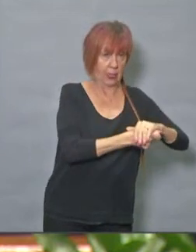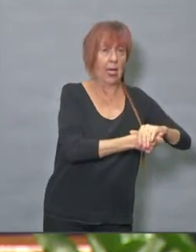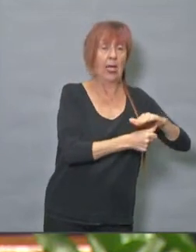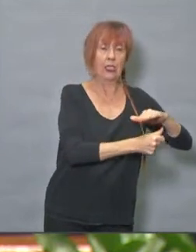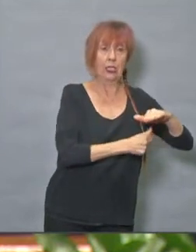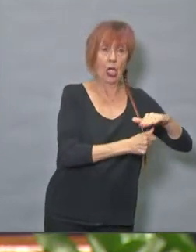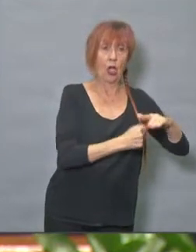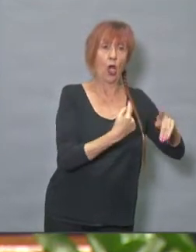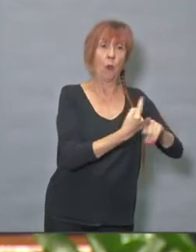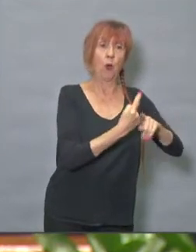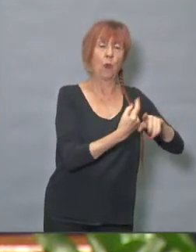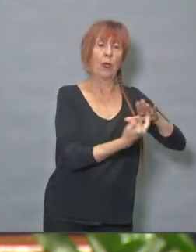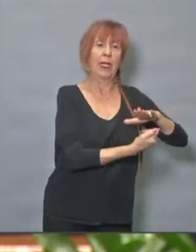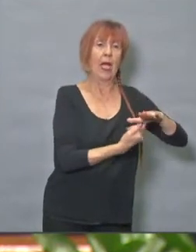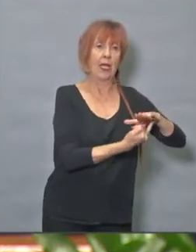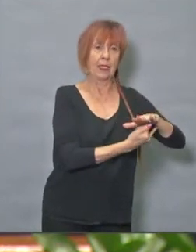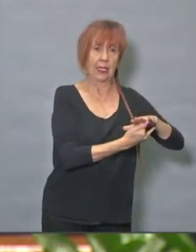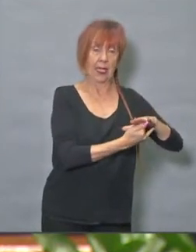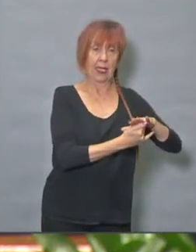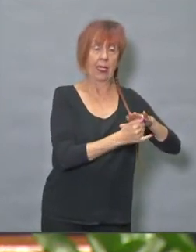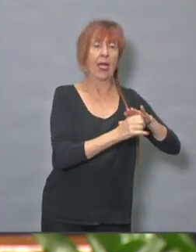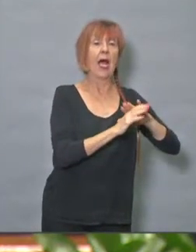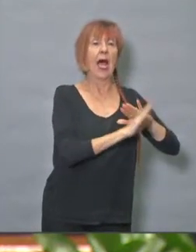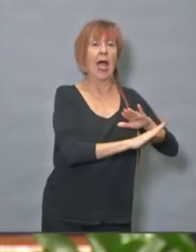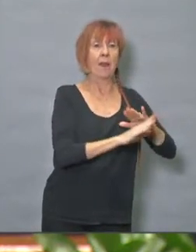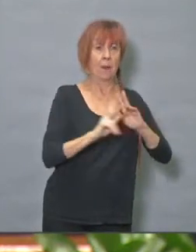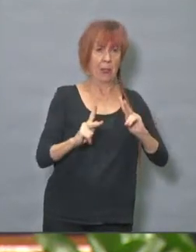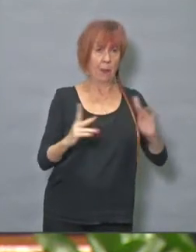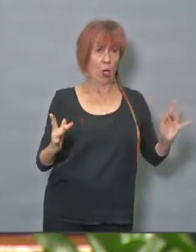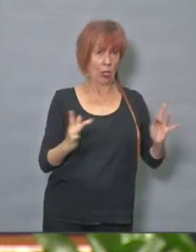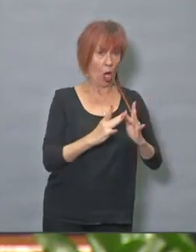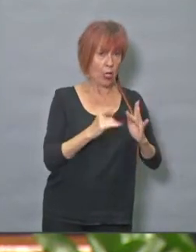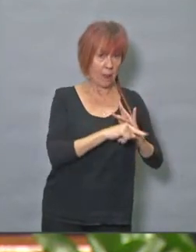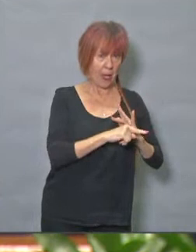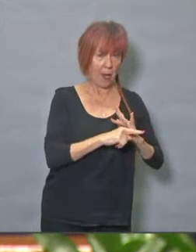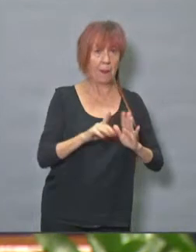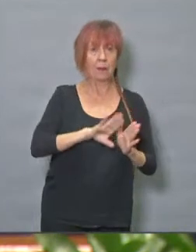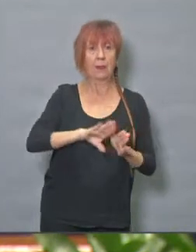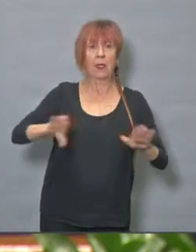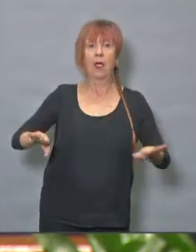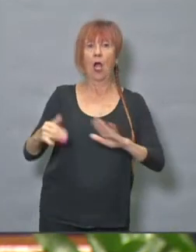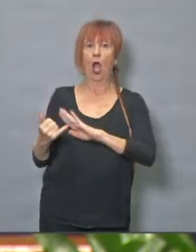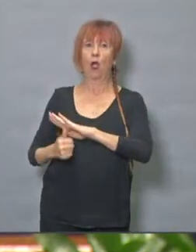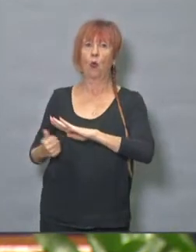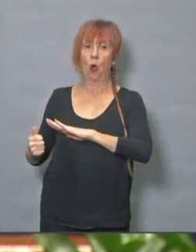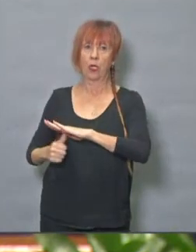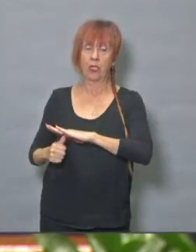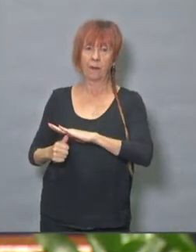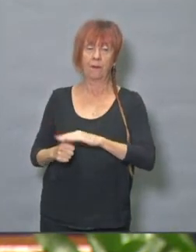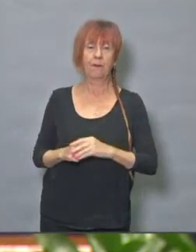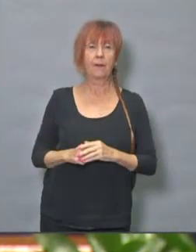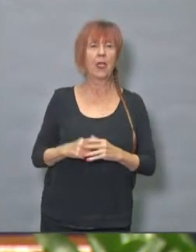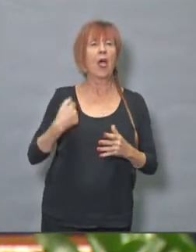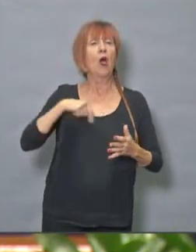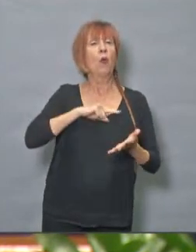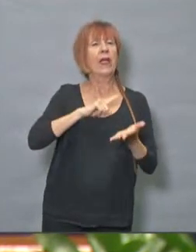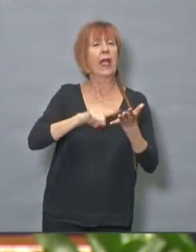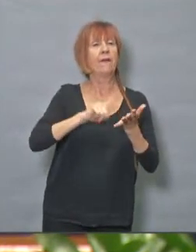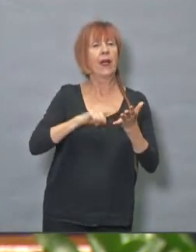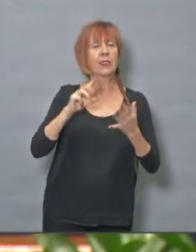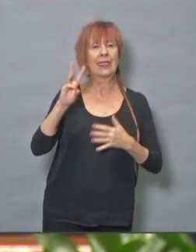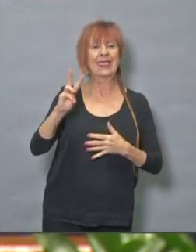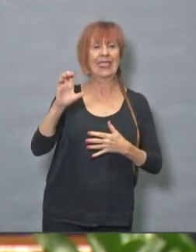appropriately isolated, and their close contacts are quarantined. We have investigated a total of